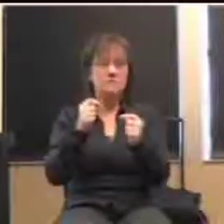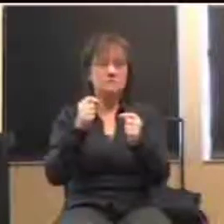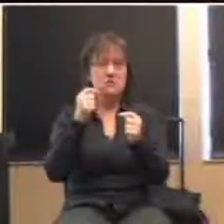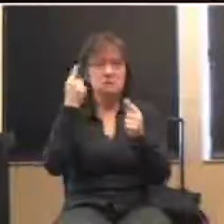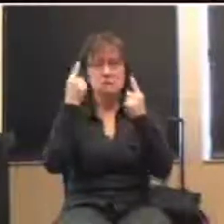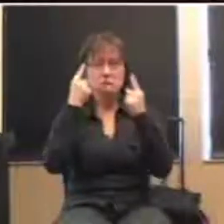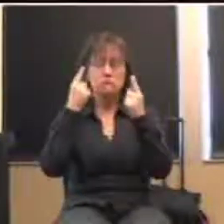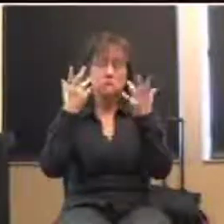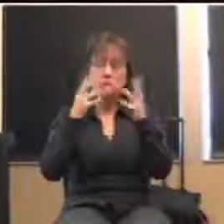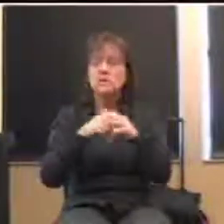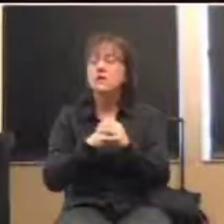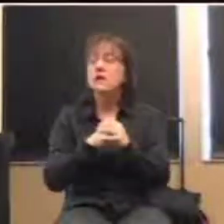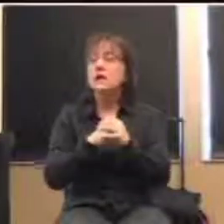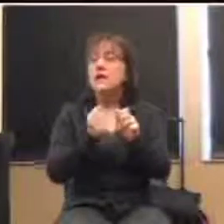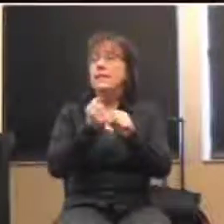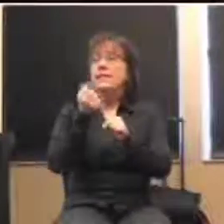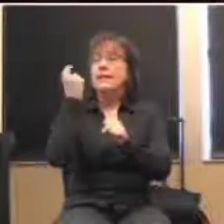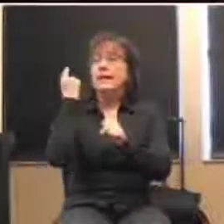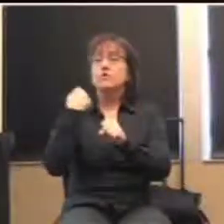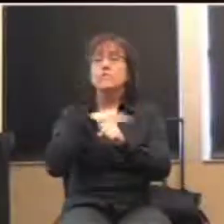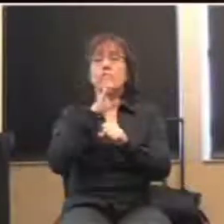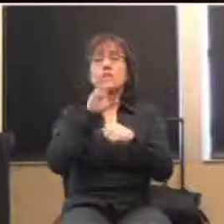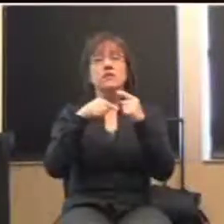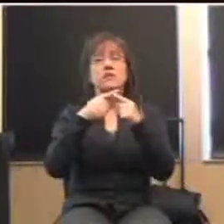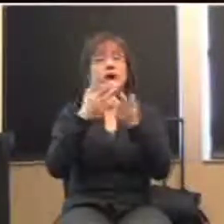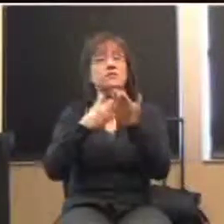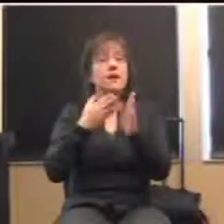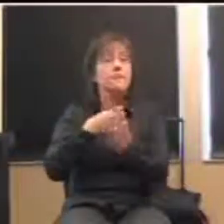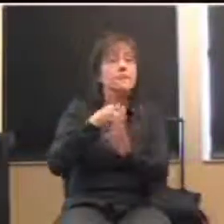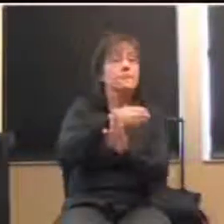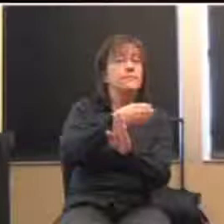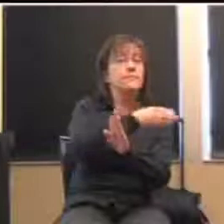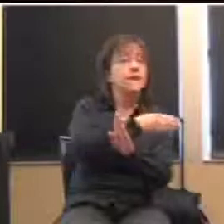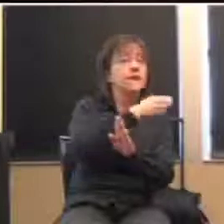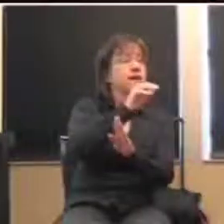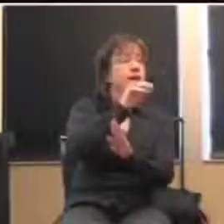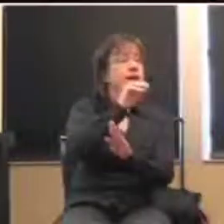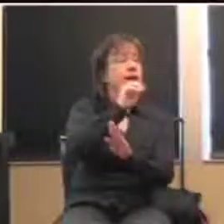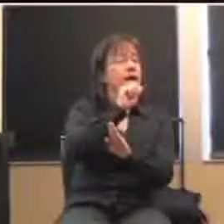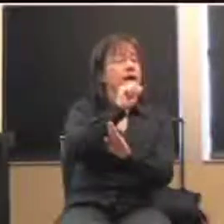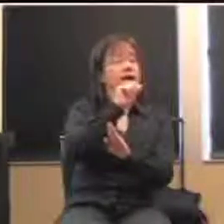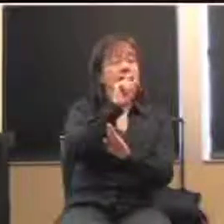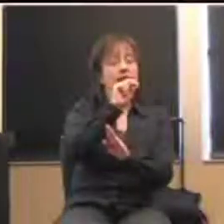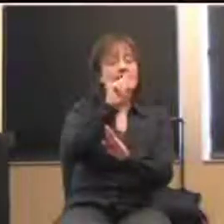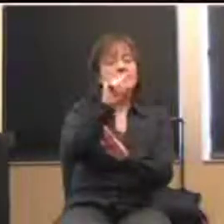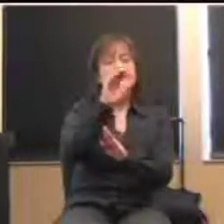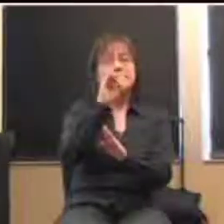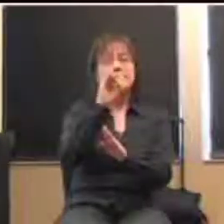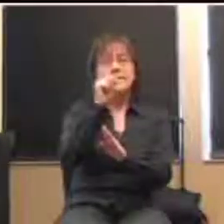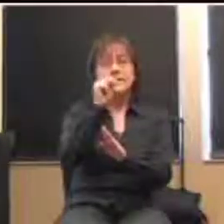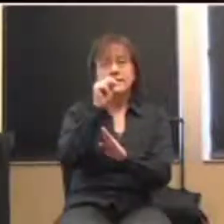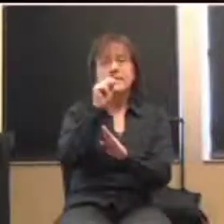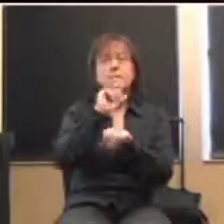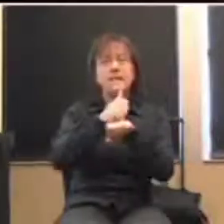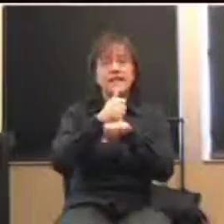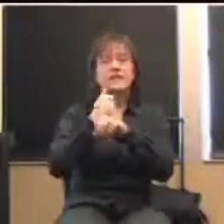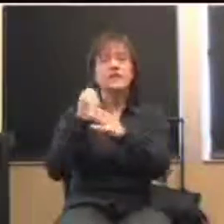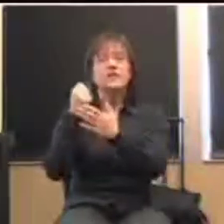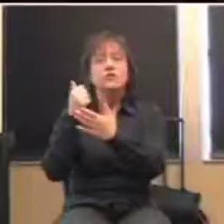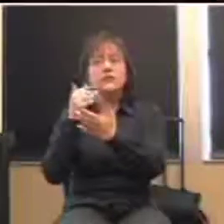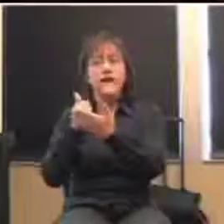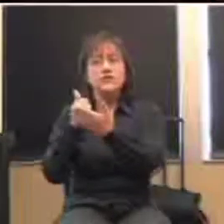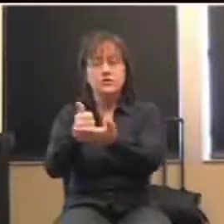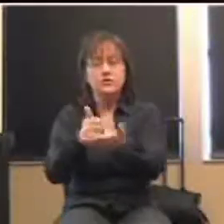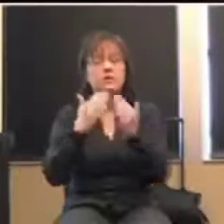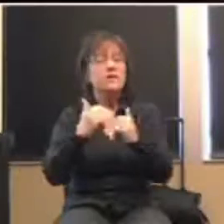We talked about last year some antecedent-based interventions. We talked briefly about functional communication training,